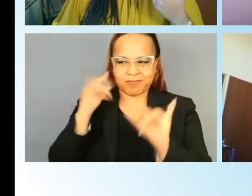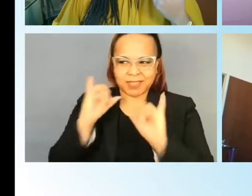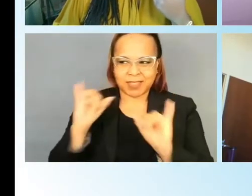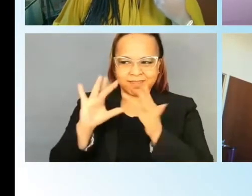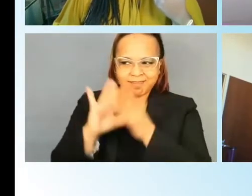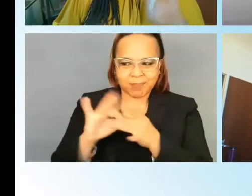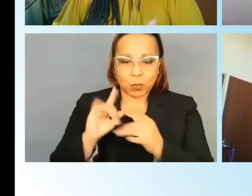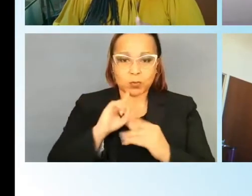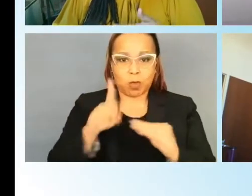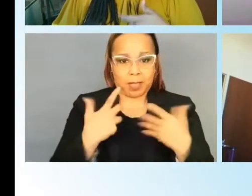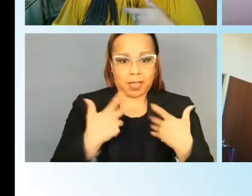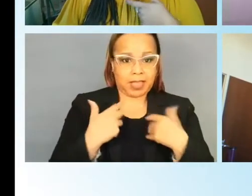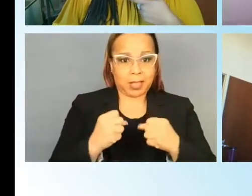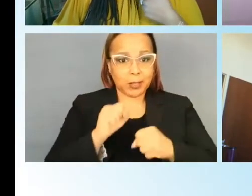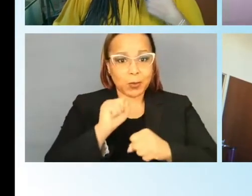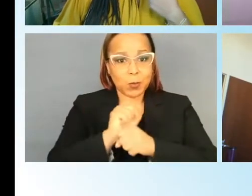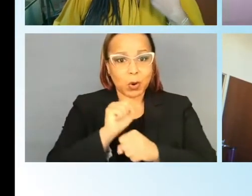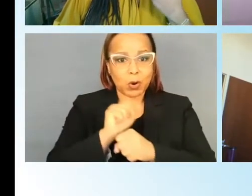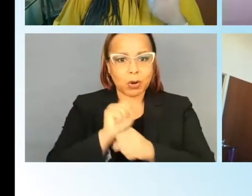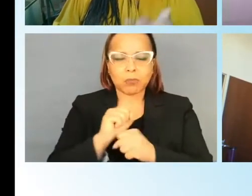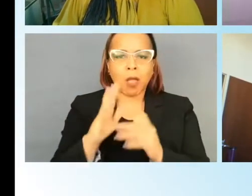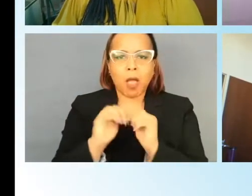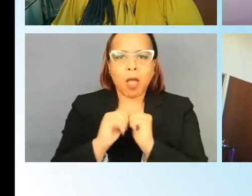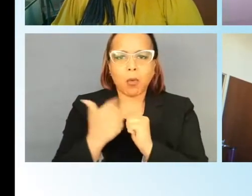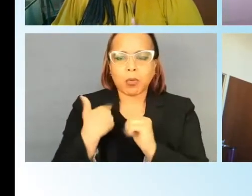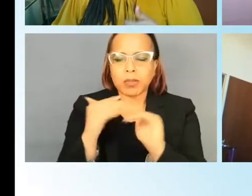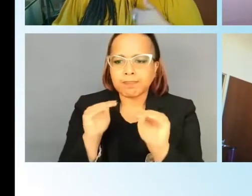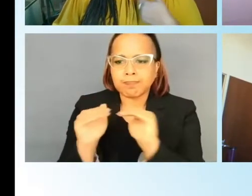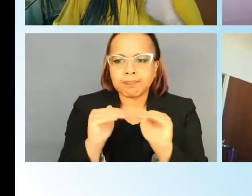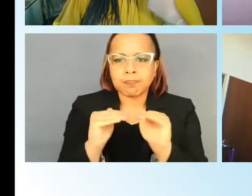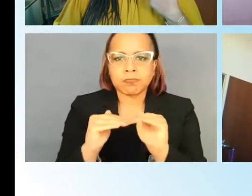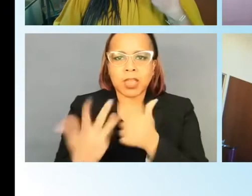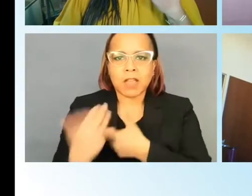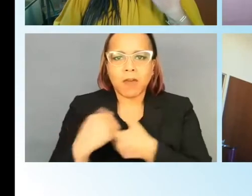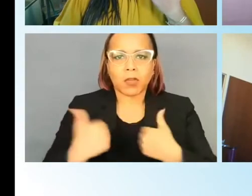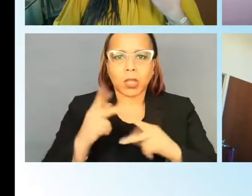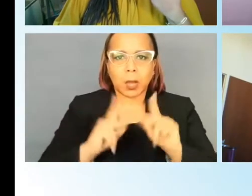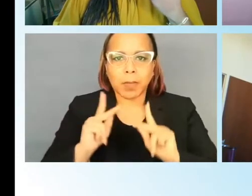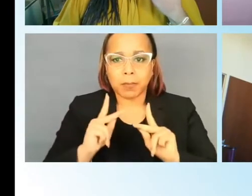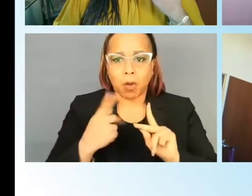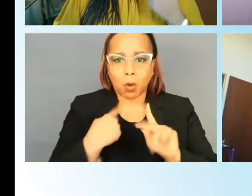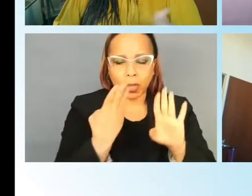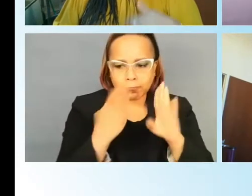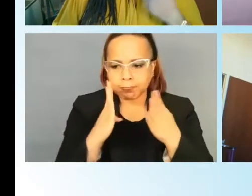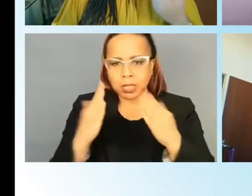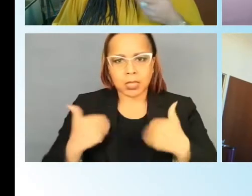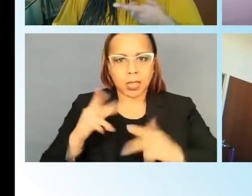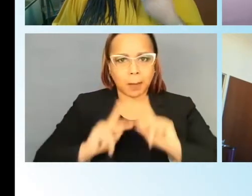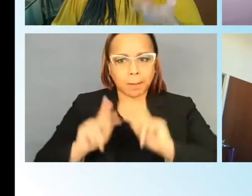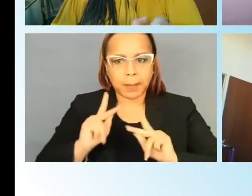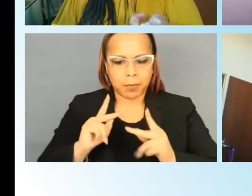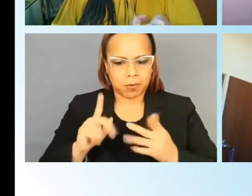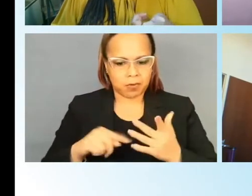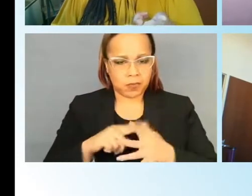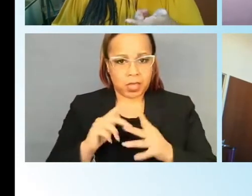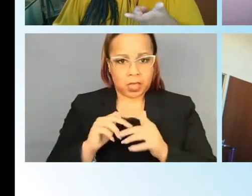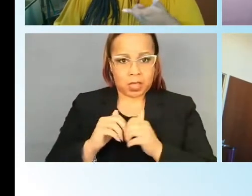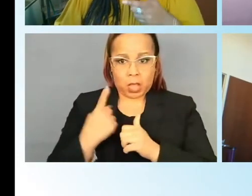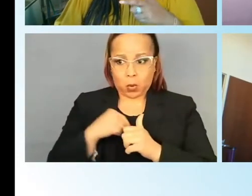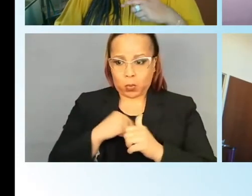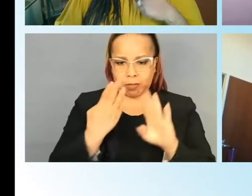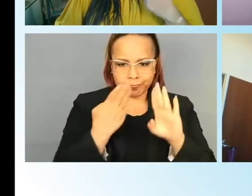work is how are we involving young people? How are we listening to young people? How are we listening to